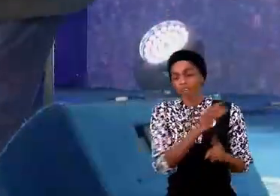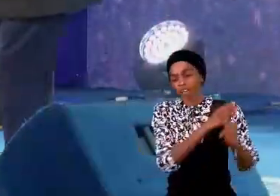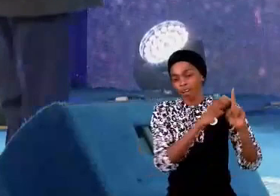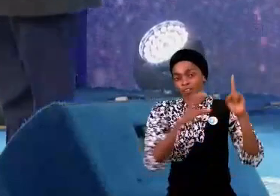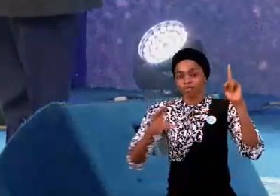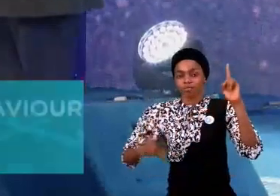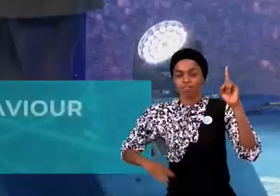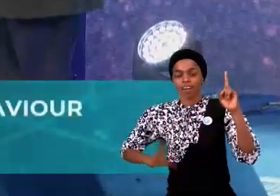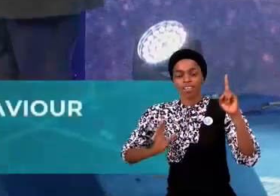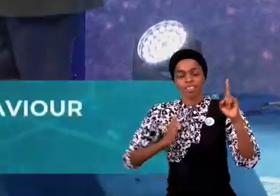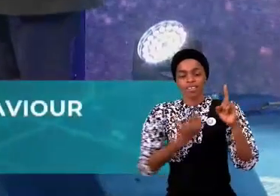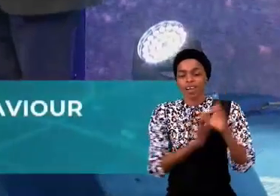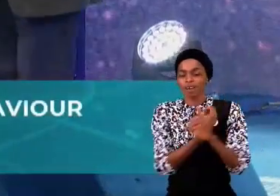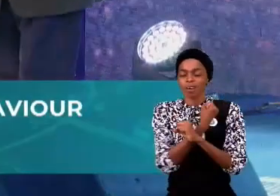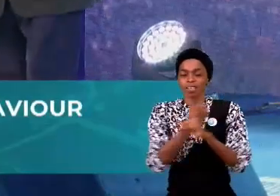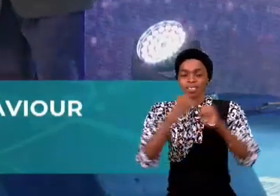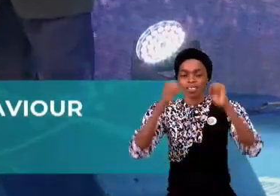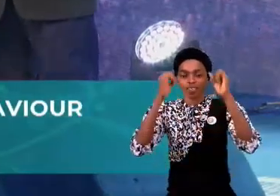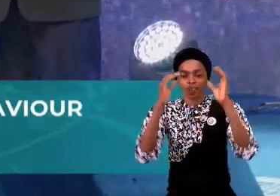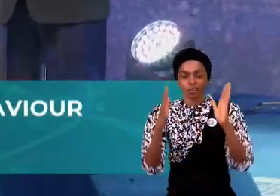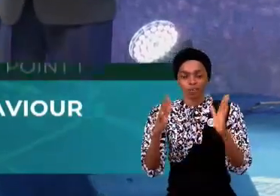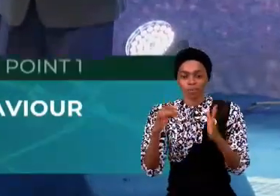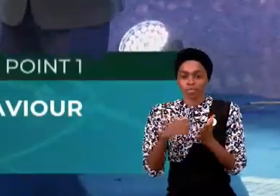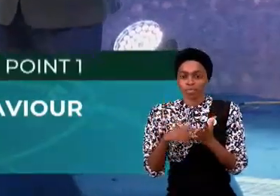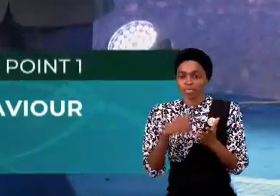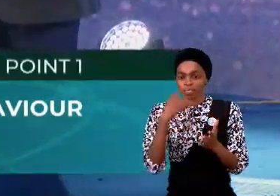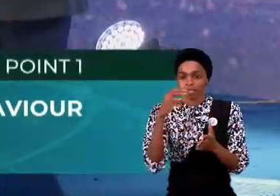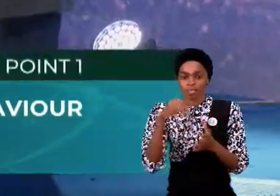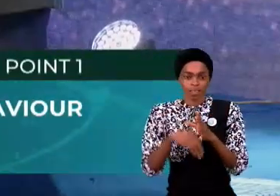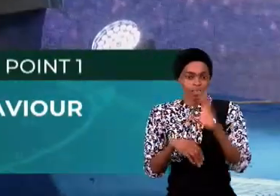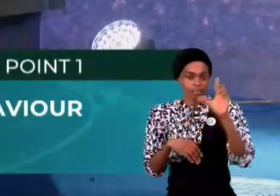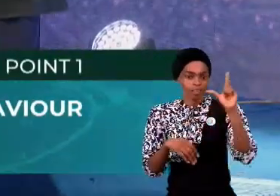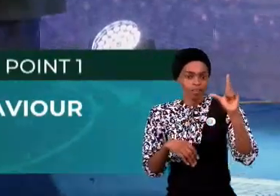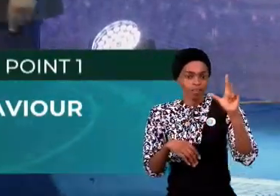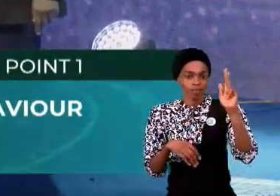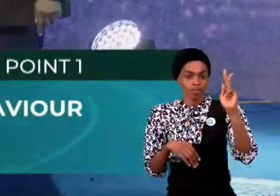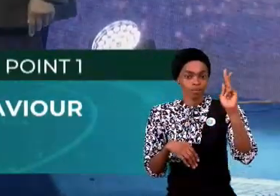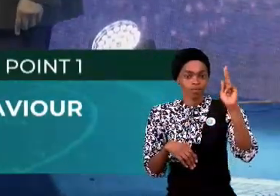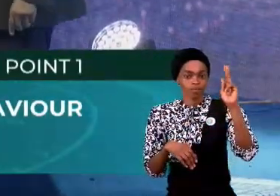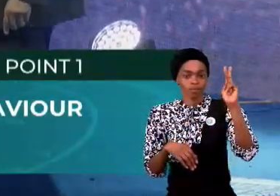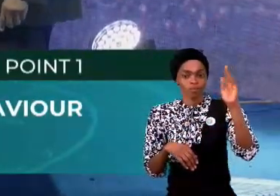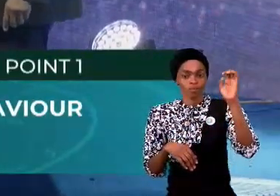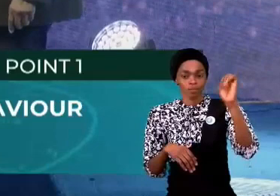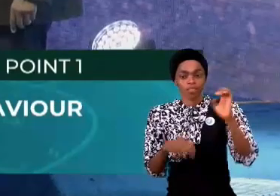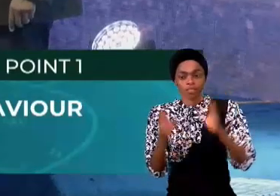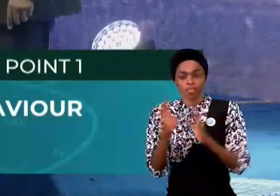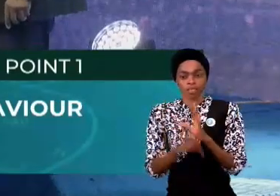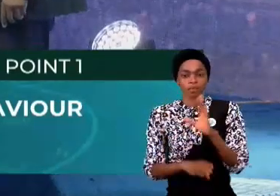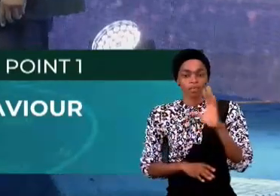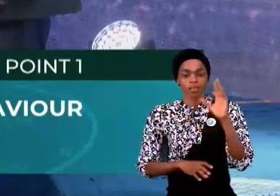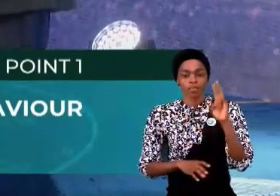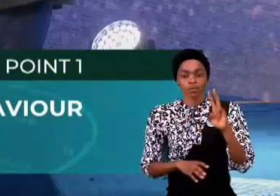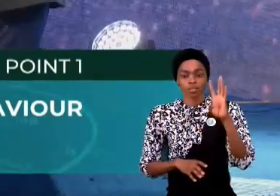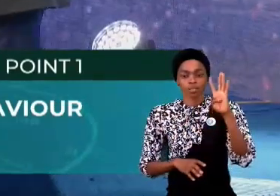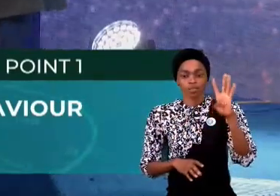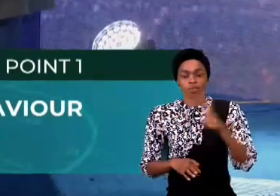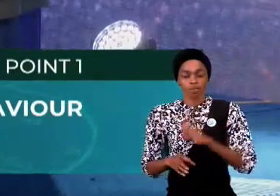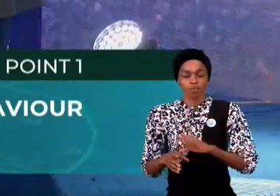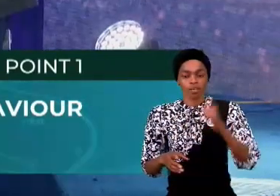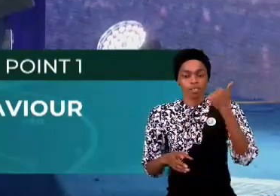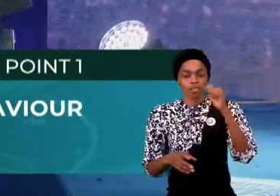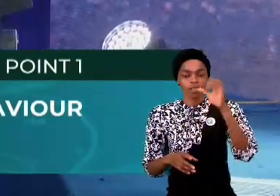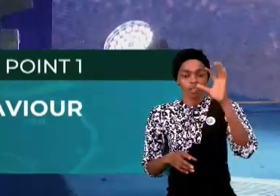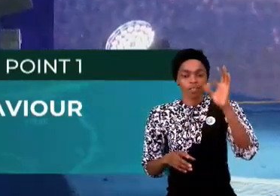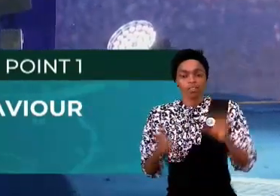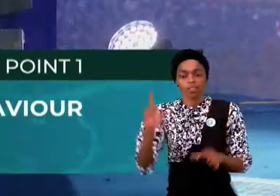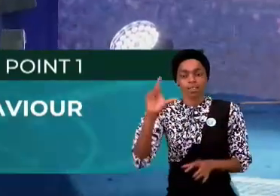verse 19. Luke chapter 24, verse 19. And he said unto them, what